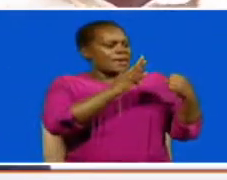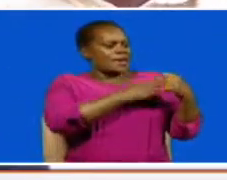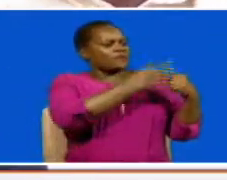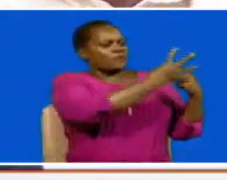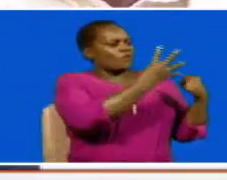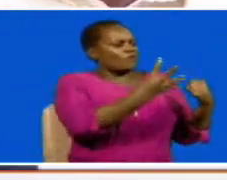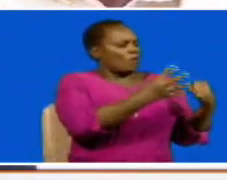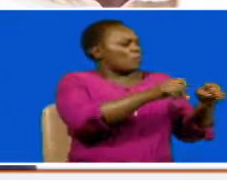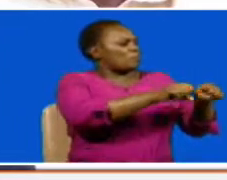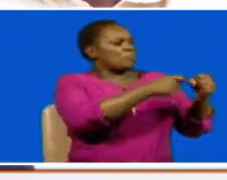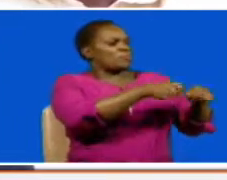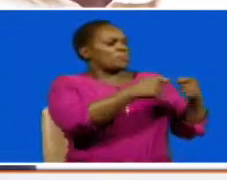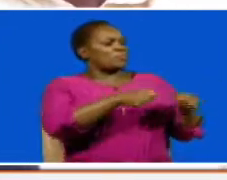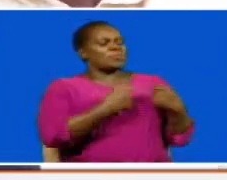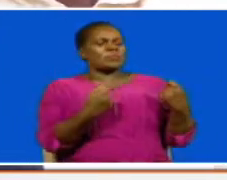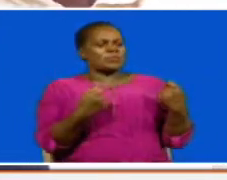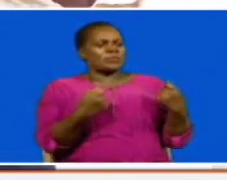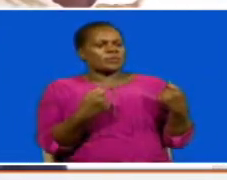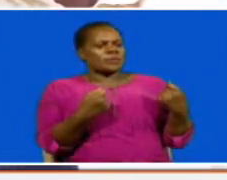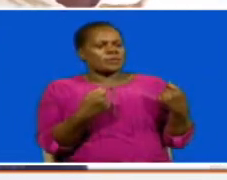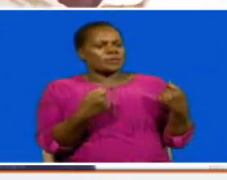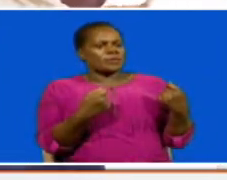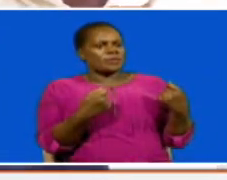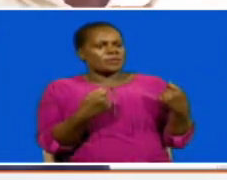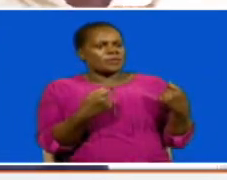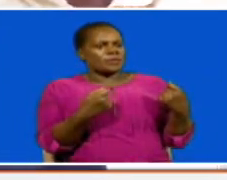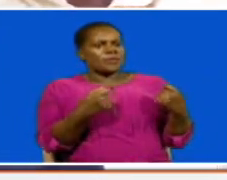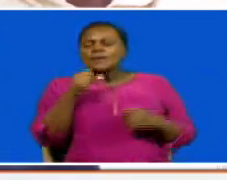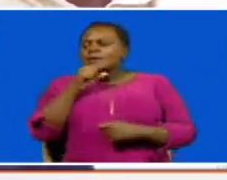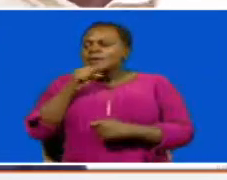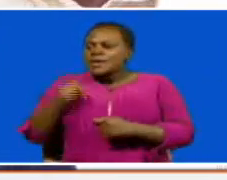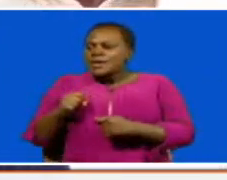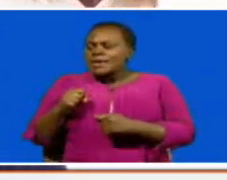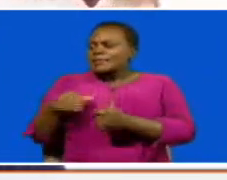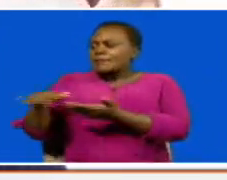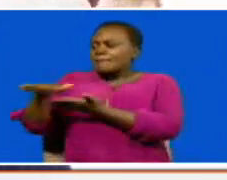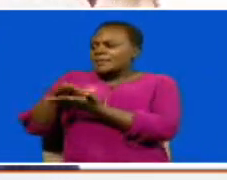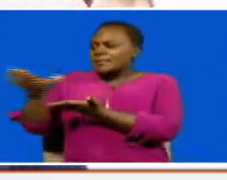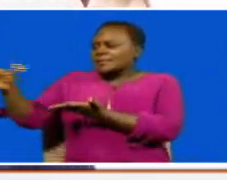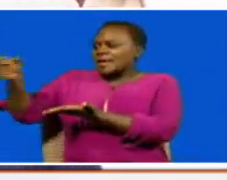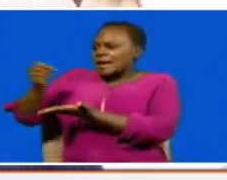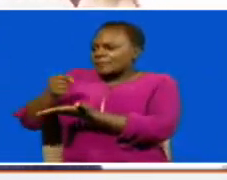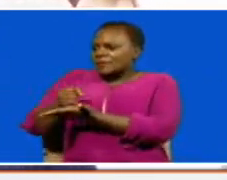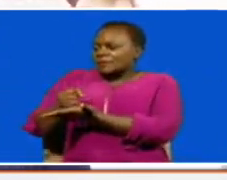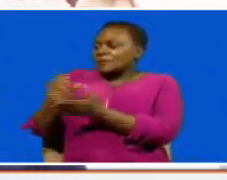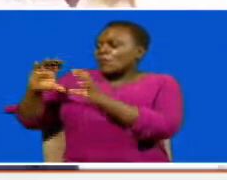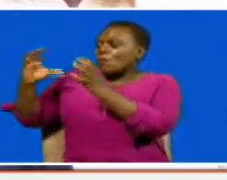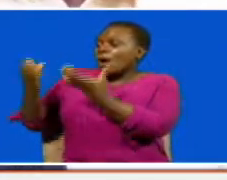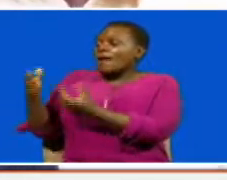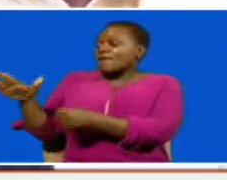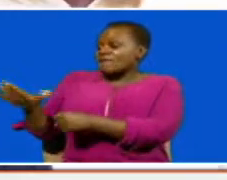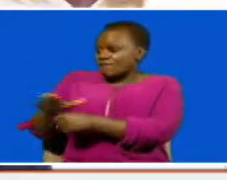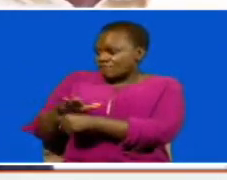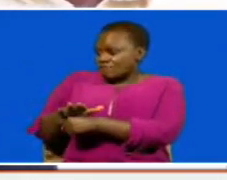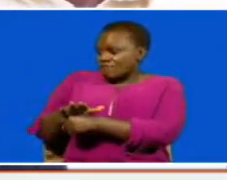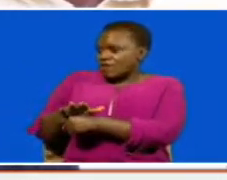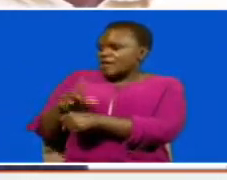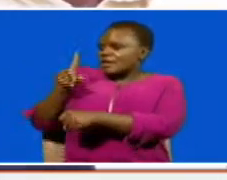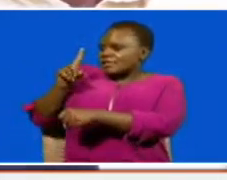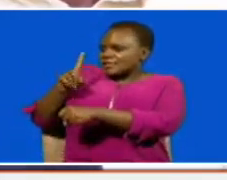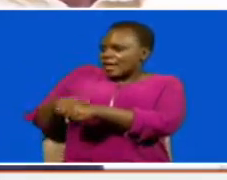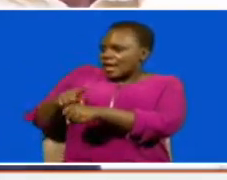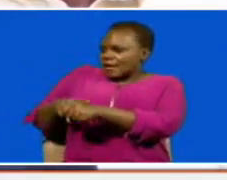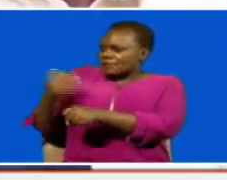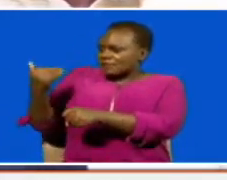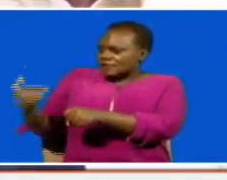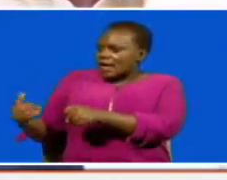up. And age-appropriate education is what has been adopted across the world, so that when kids